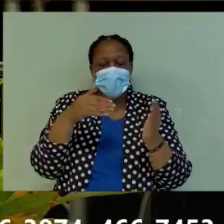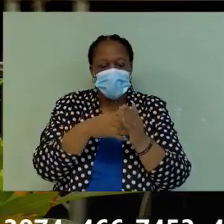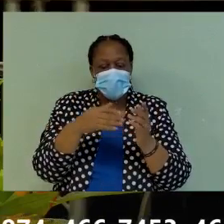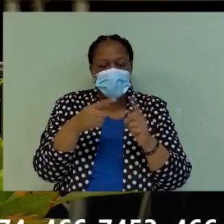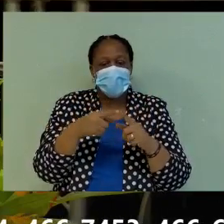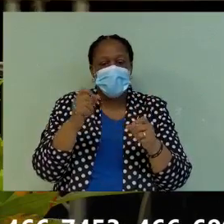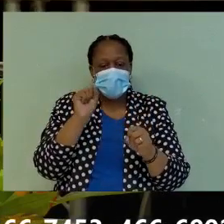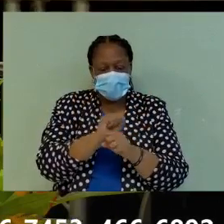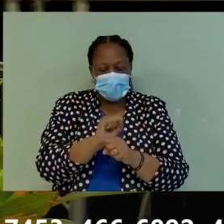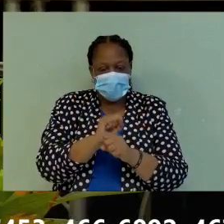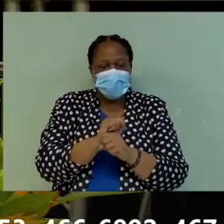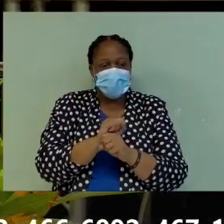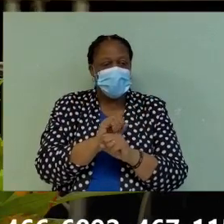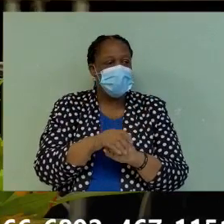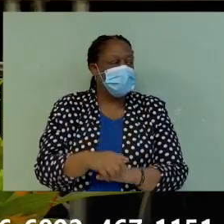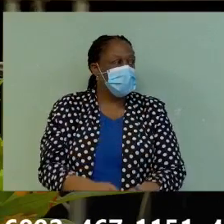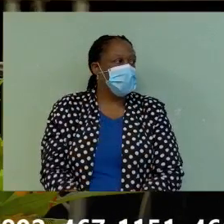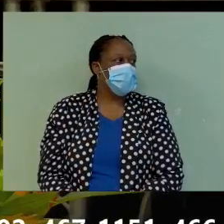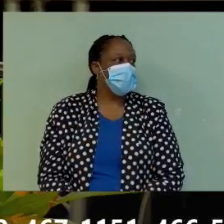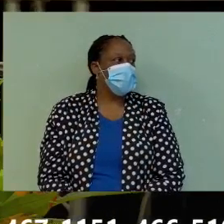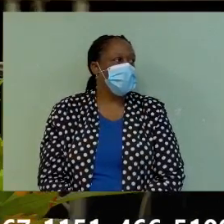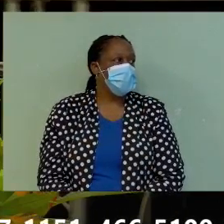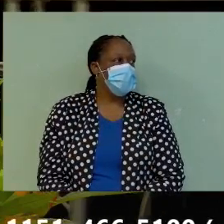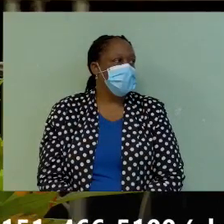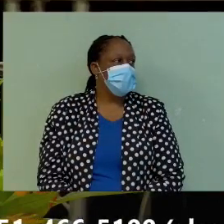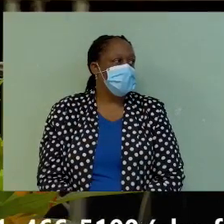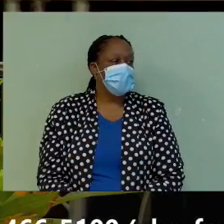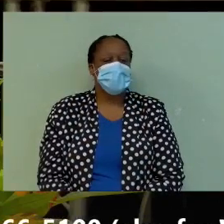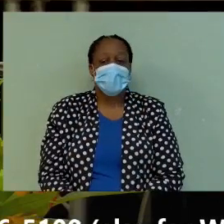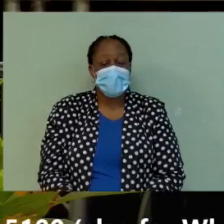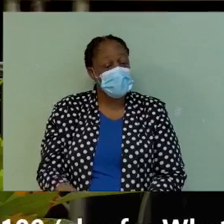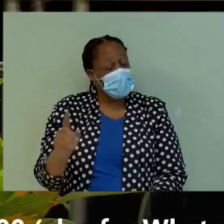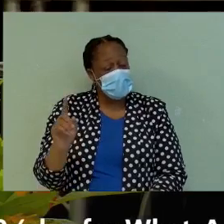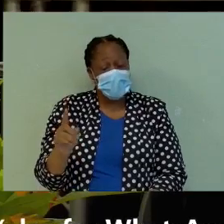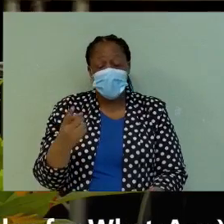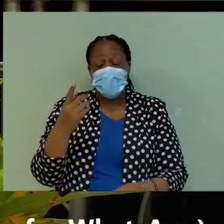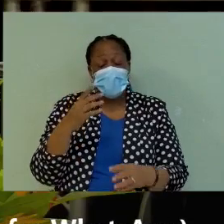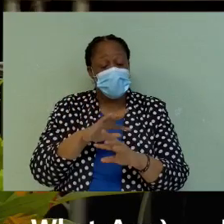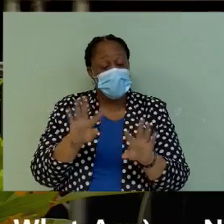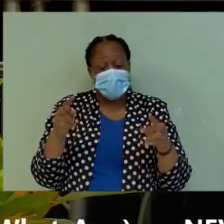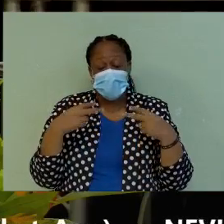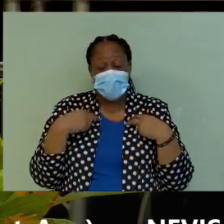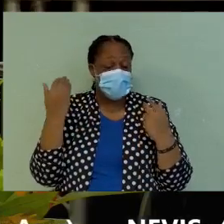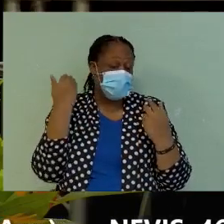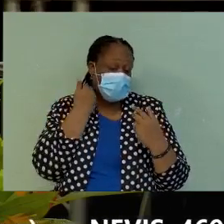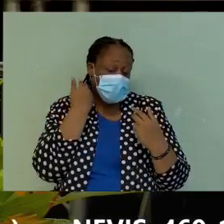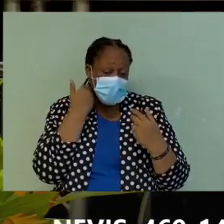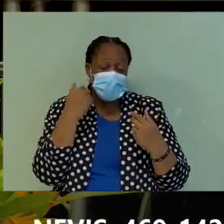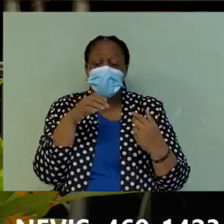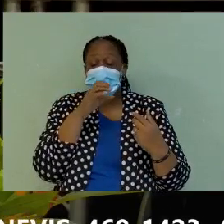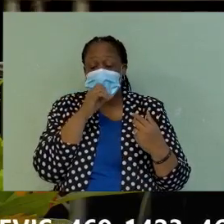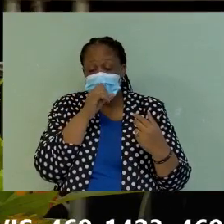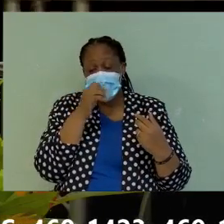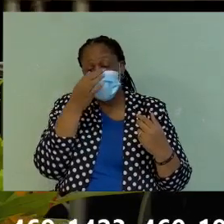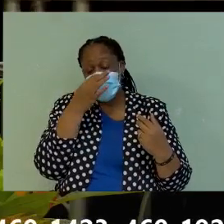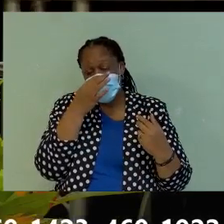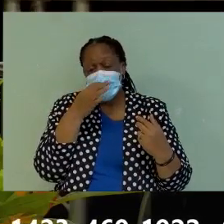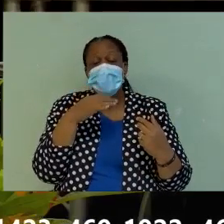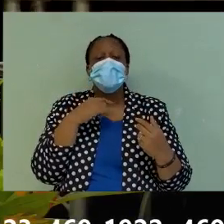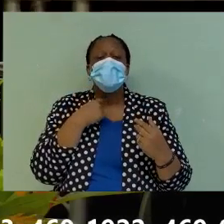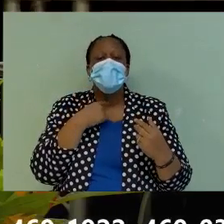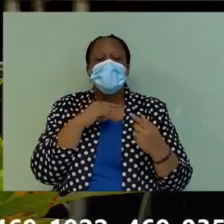to determine that someone is recovered. Once they're symptom-free, we observe them for 14 days, and then